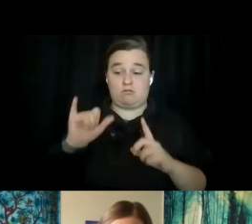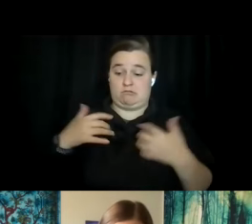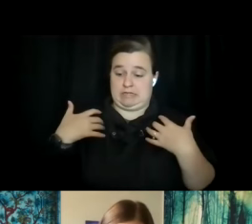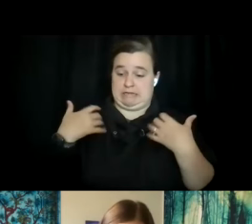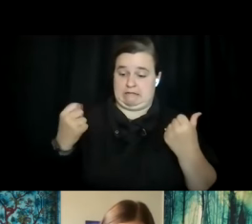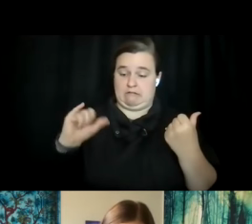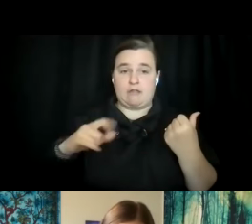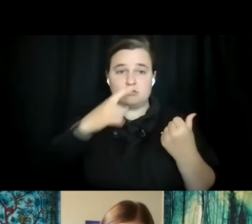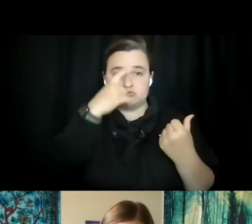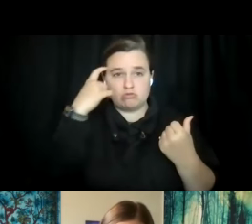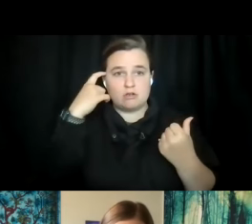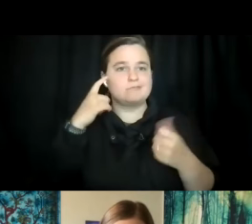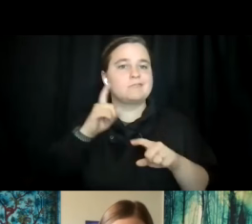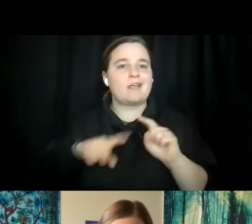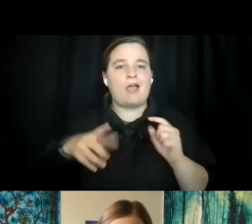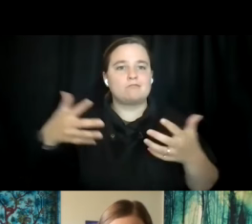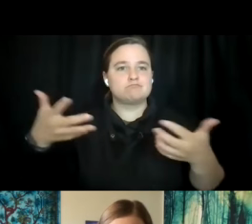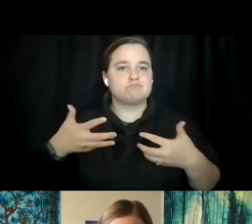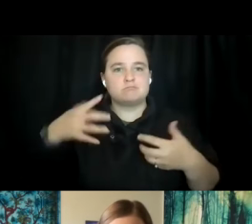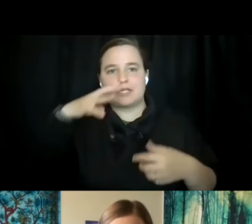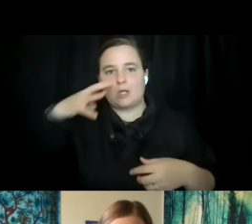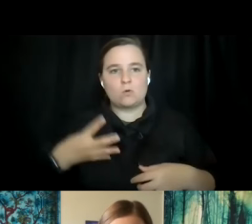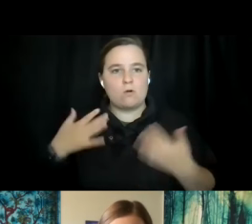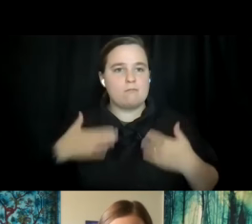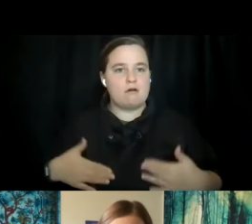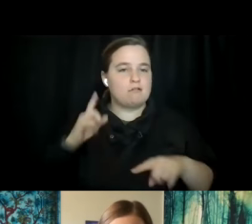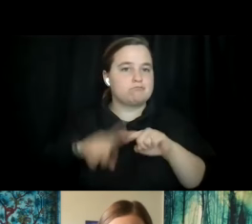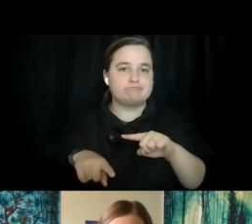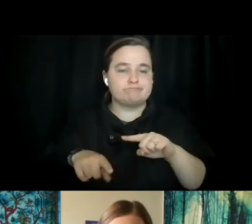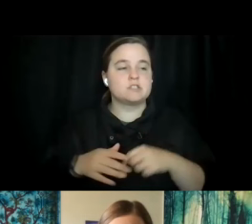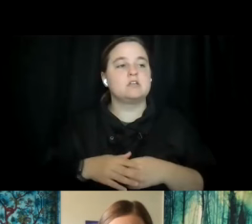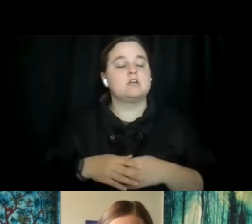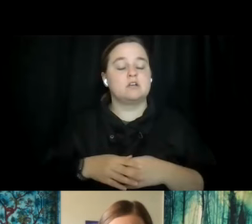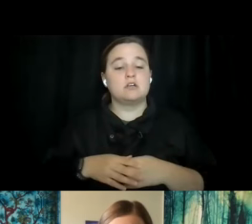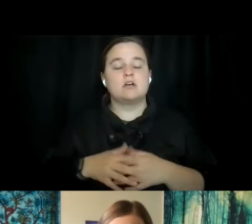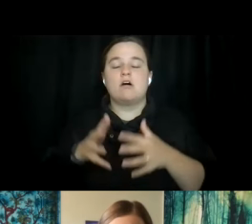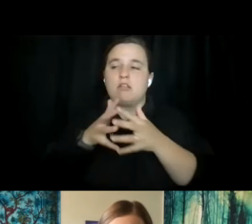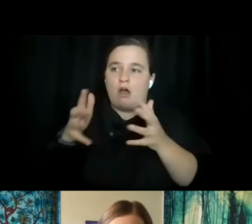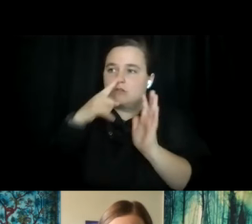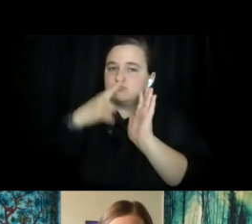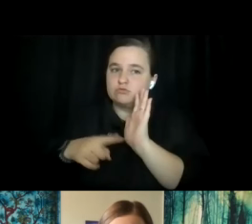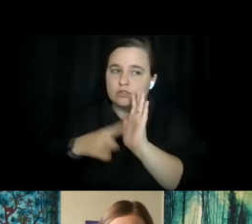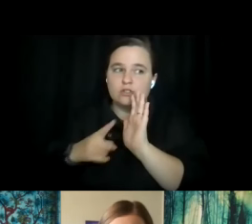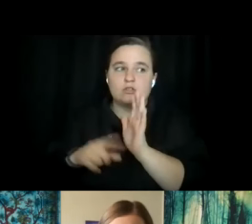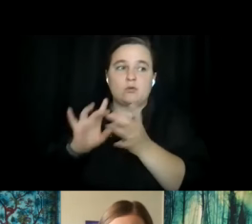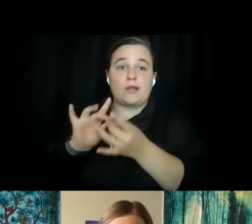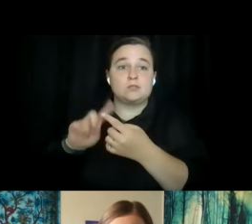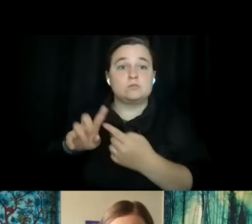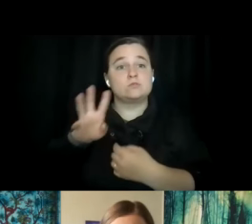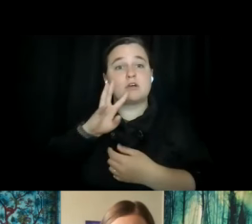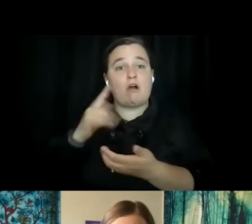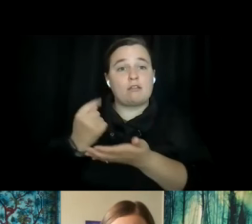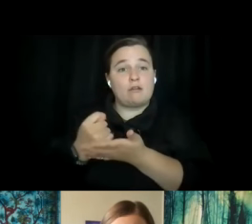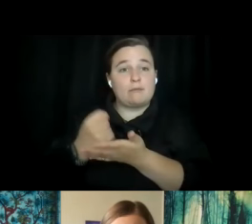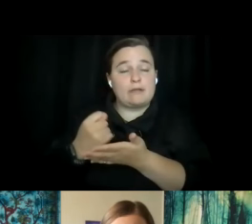we cannot ignore the body. So although there's a lot of research on talk therapy